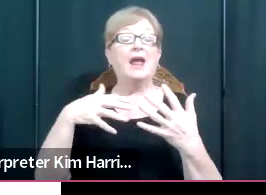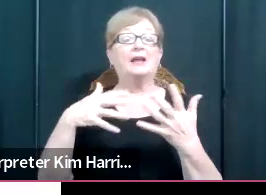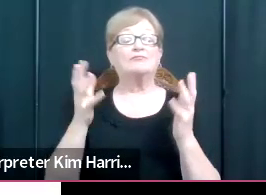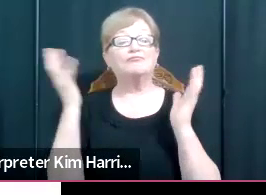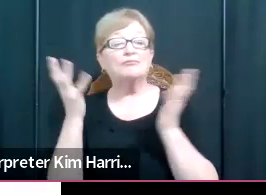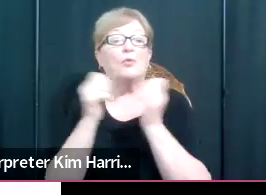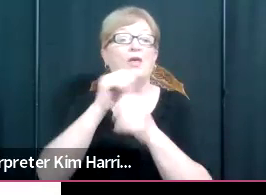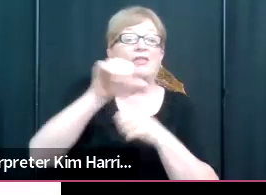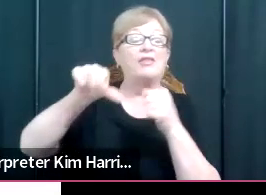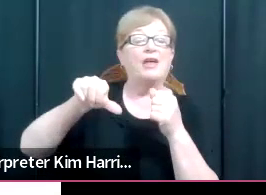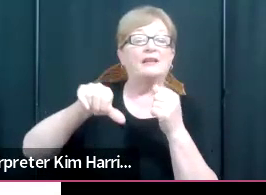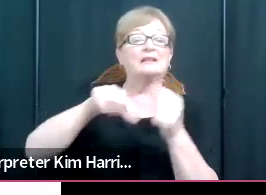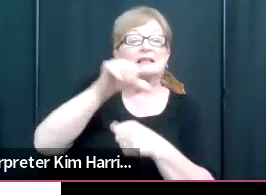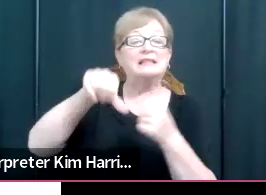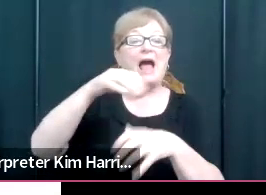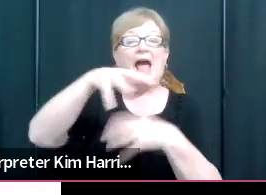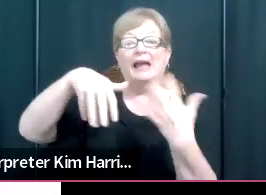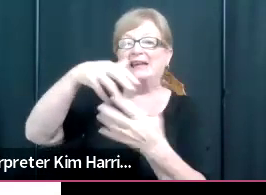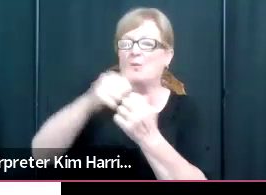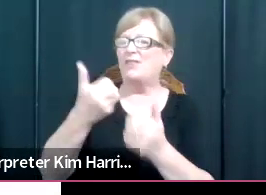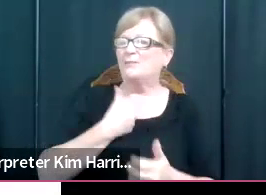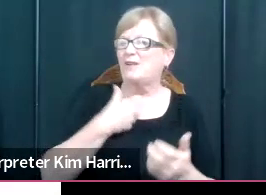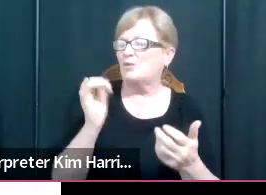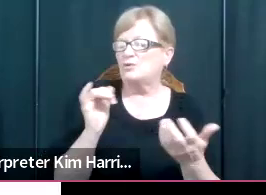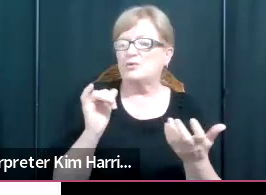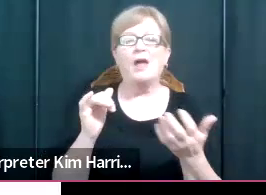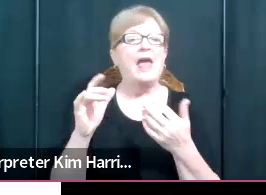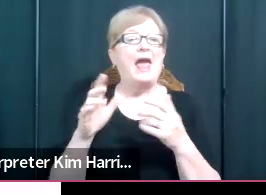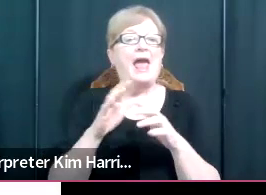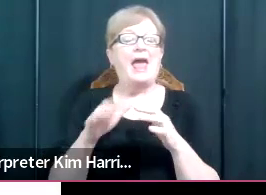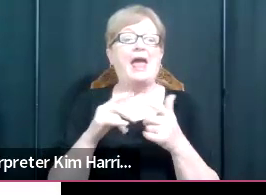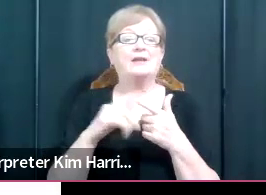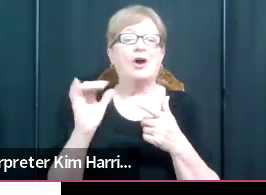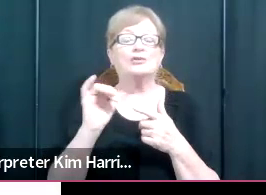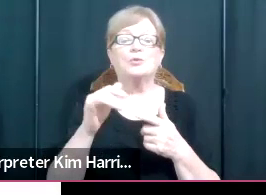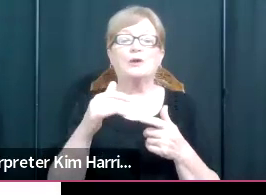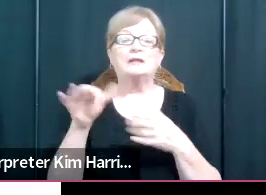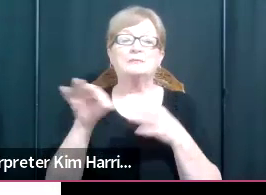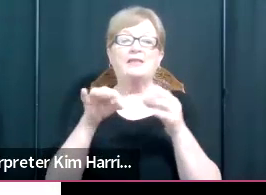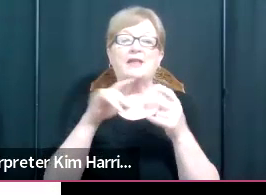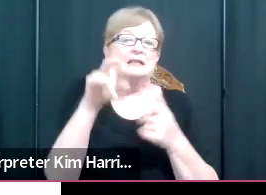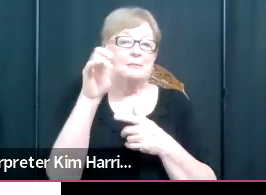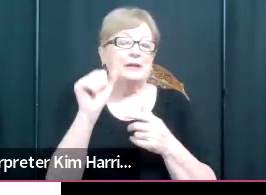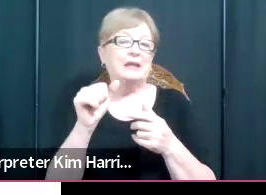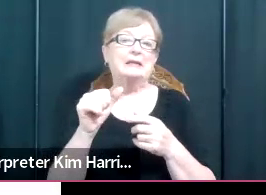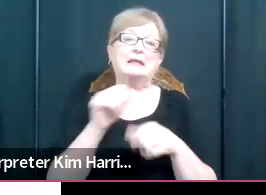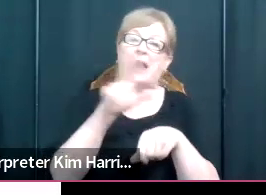with society and themselves. And as our mission said, we believe that disability is natural and